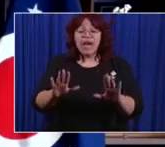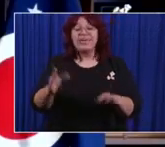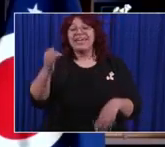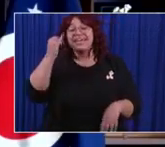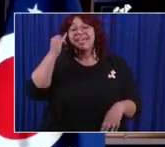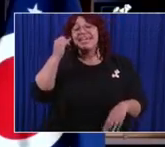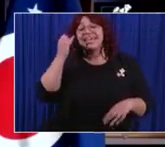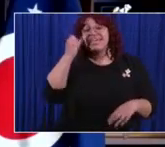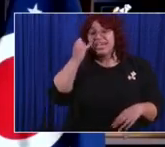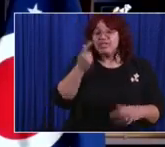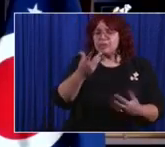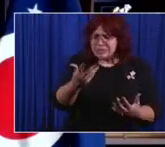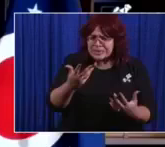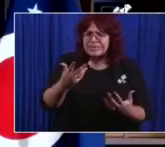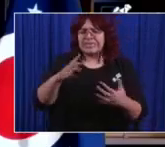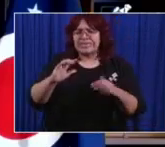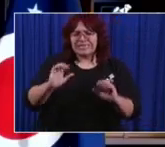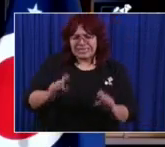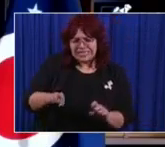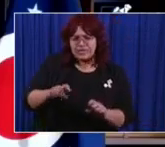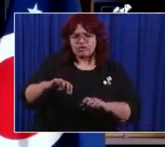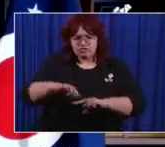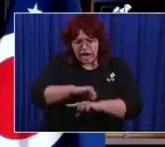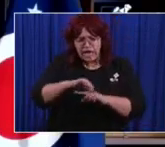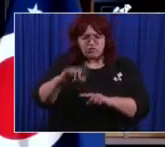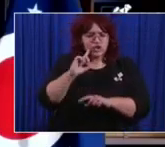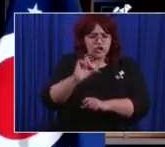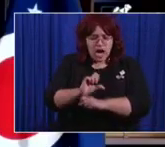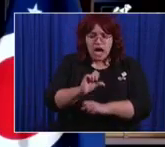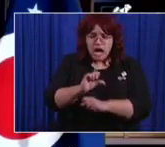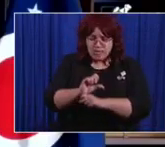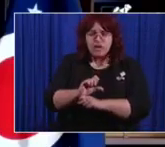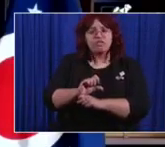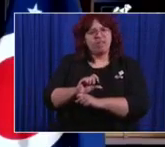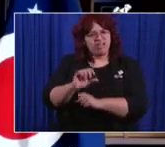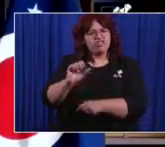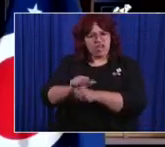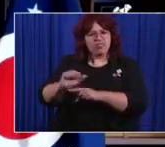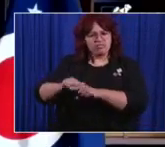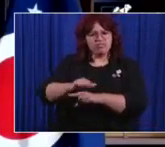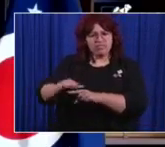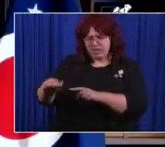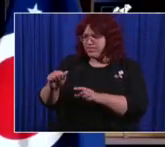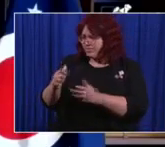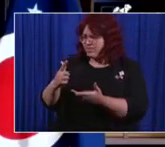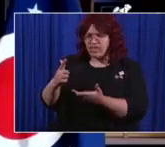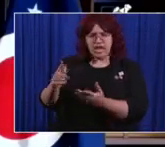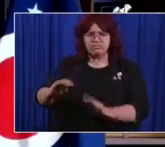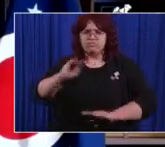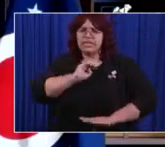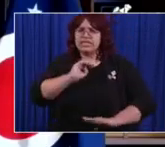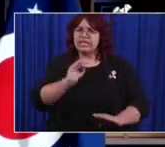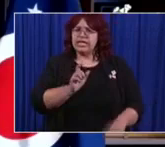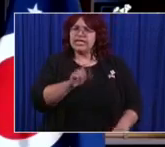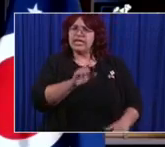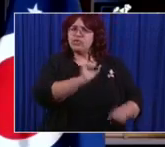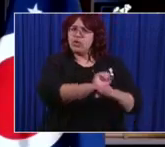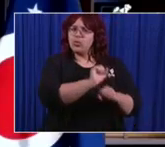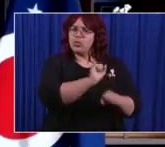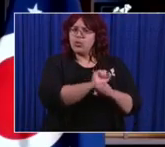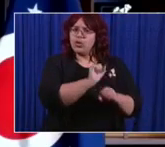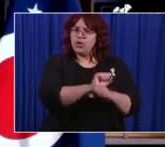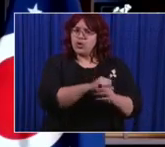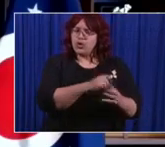So you can get yourself prepared for a new career and still meet that work search